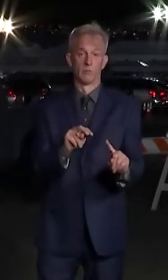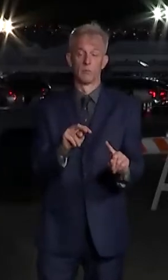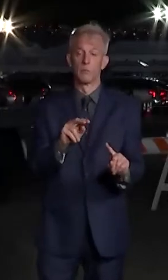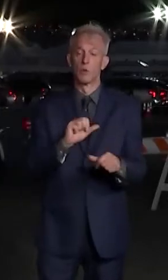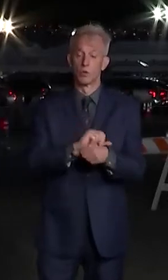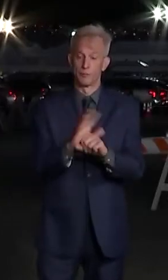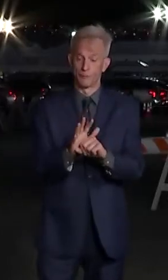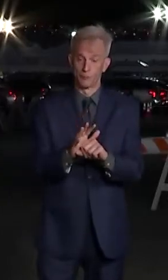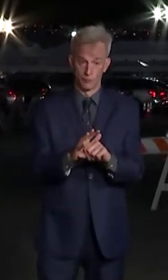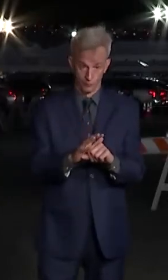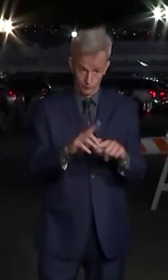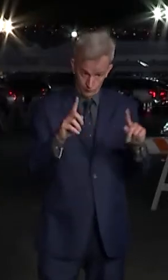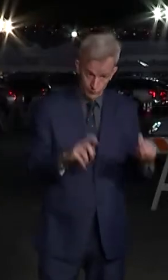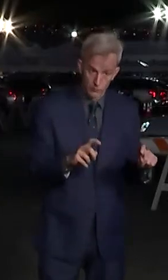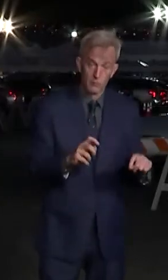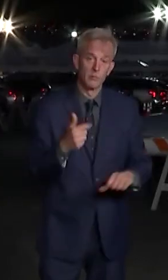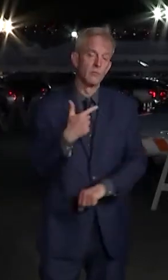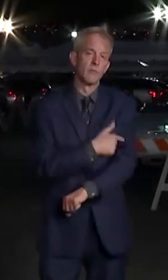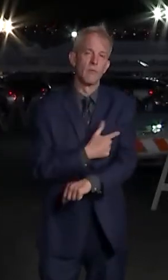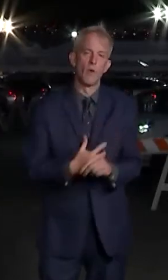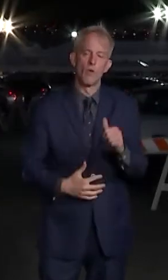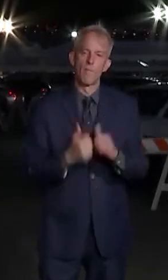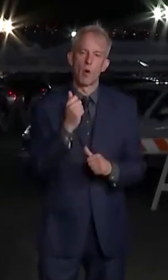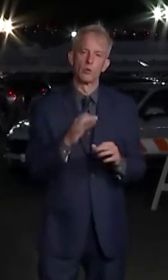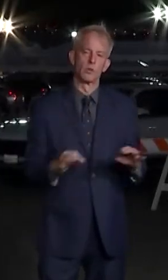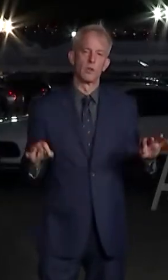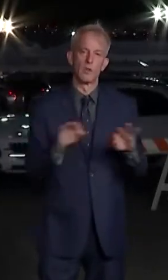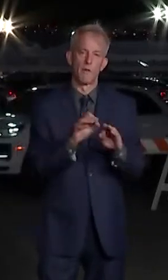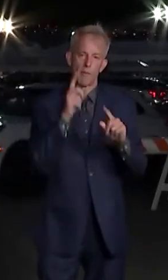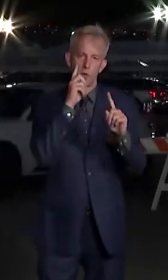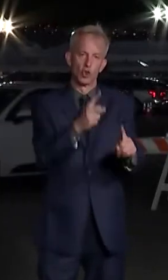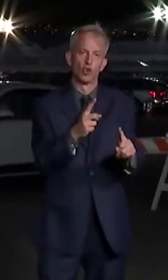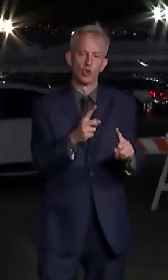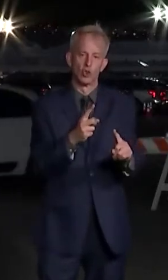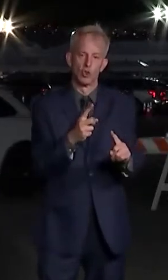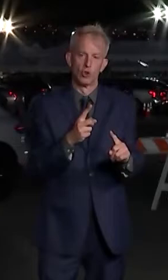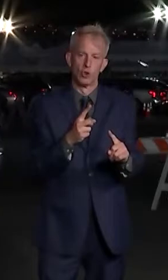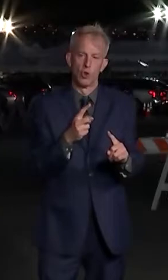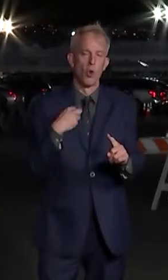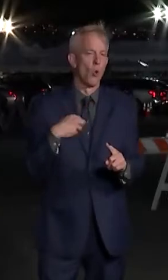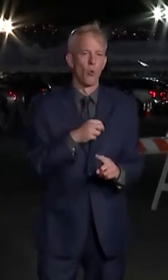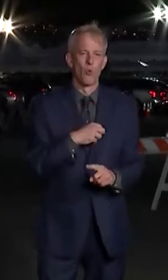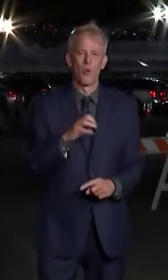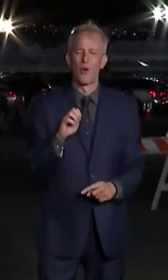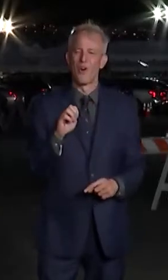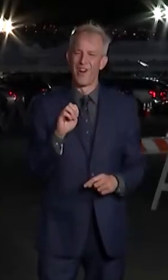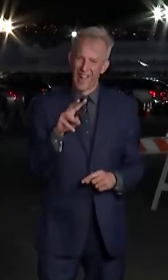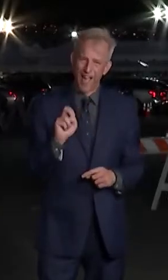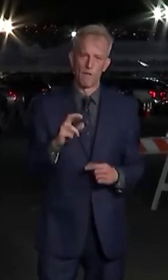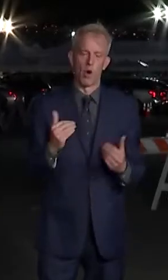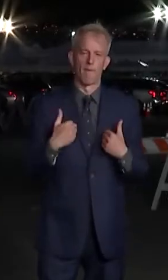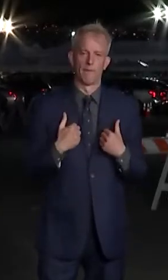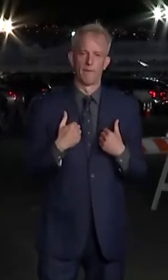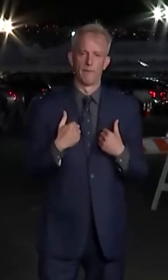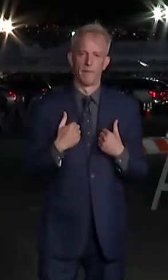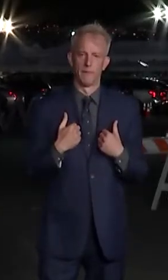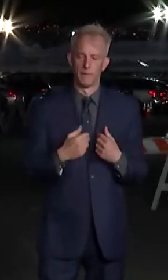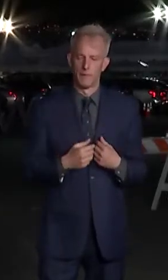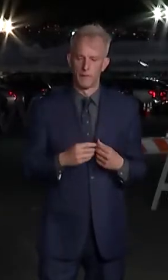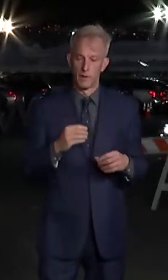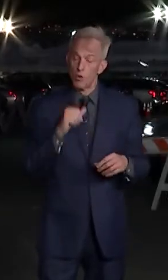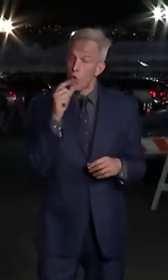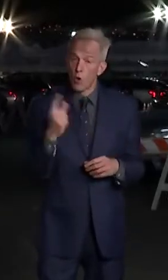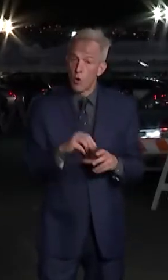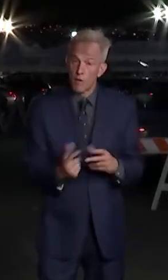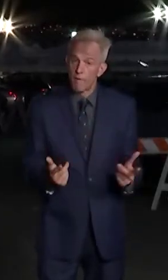and vaccination efforts to be the most significant mission that we will ever accomplish, not only in our fire